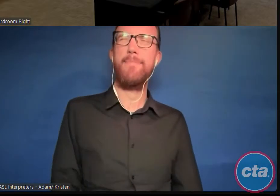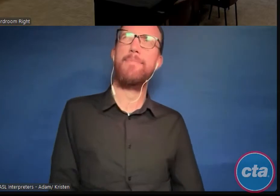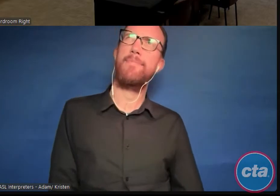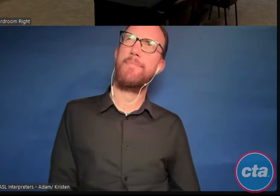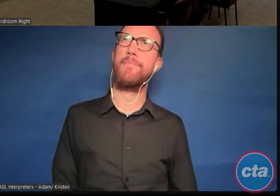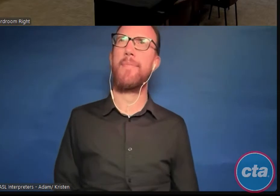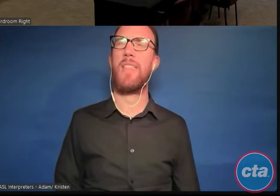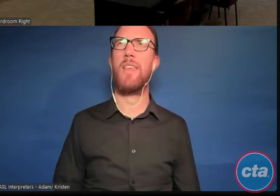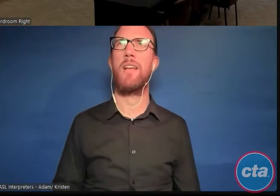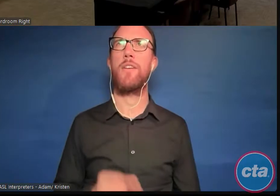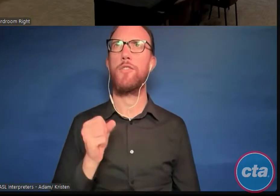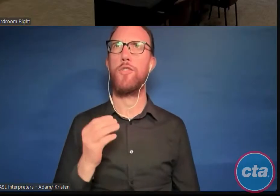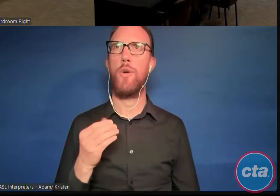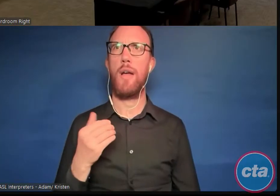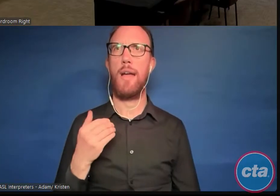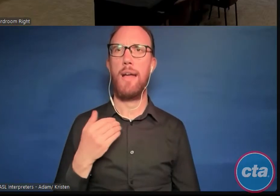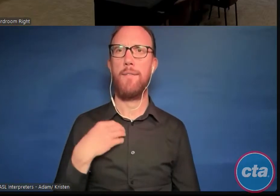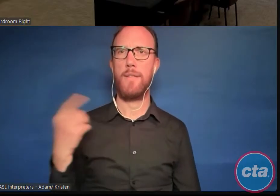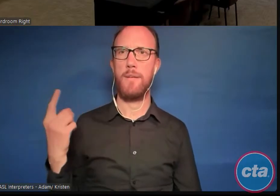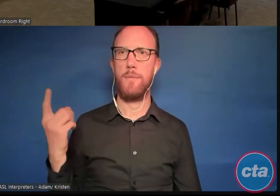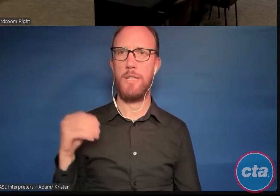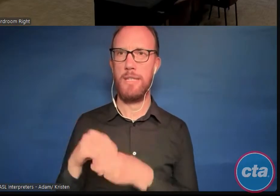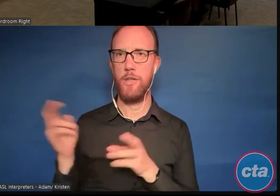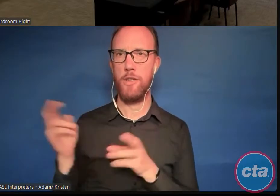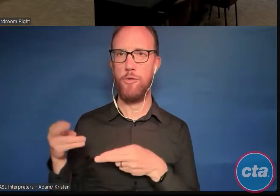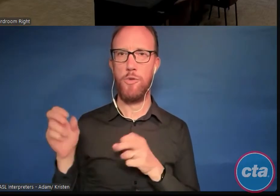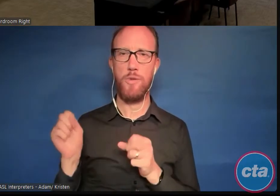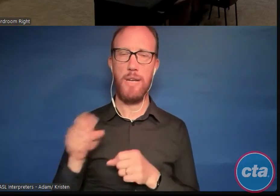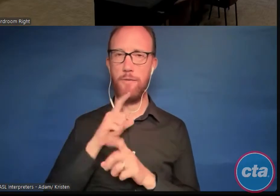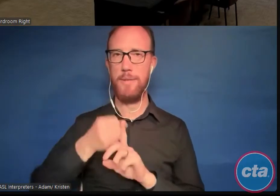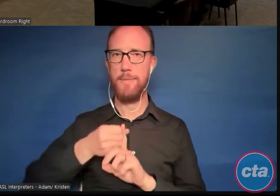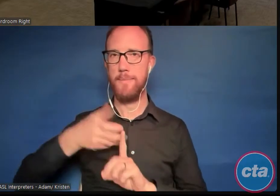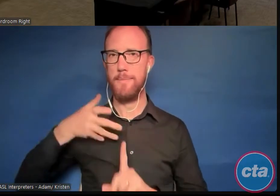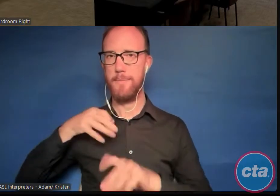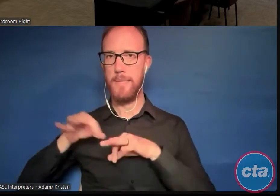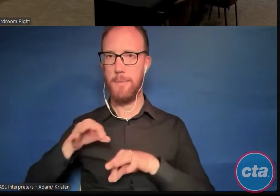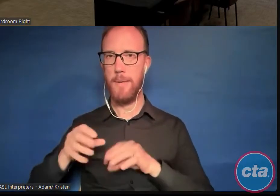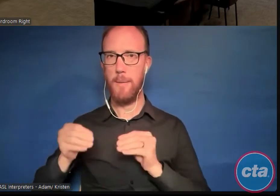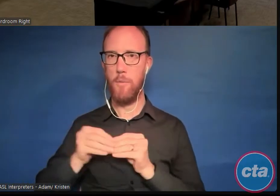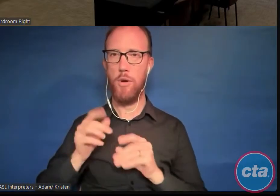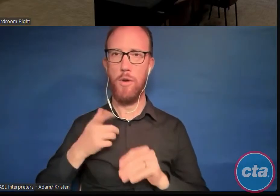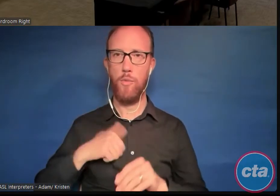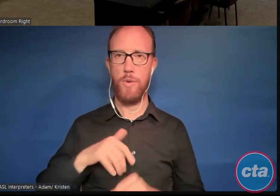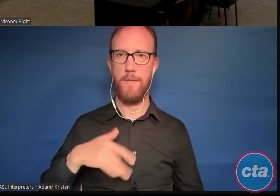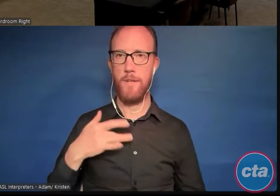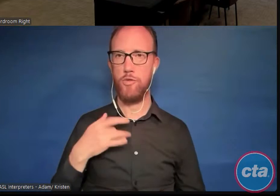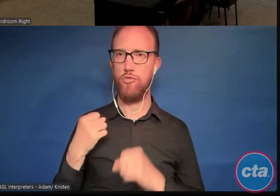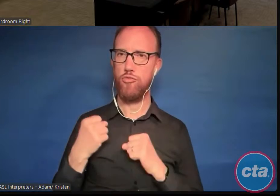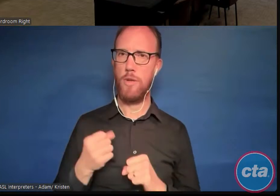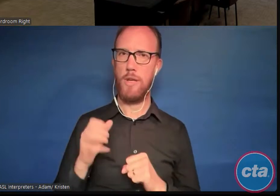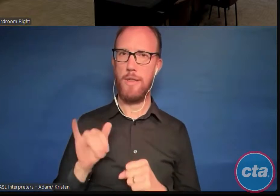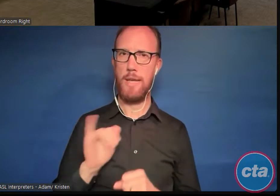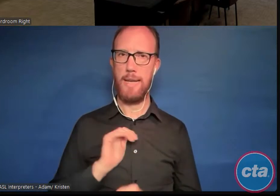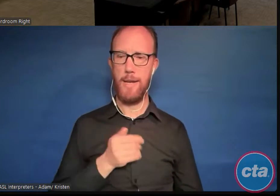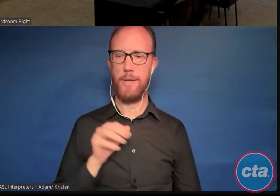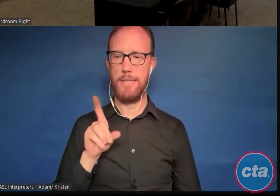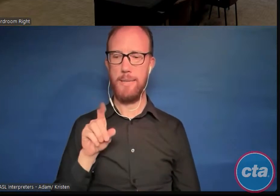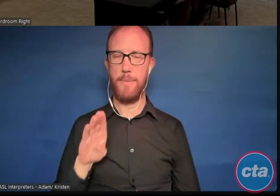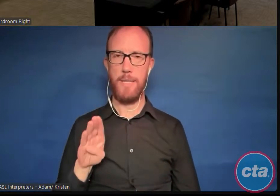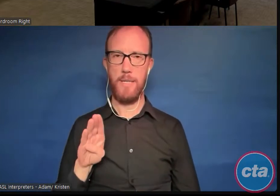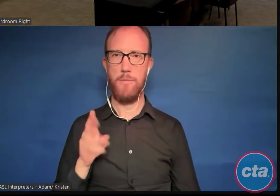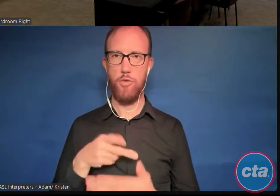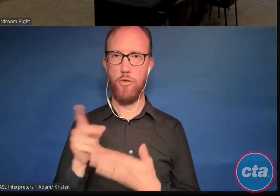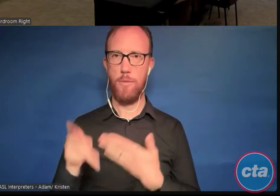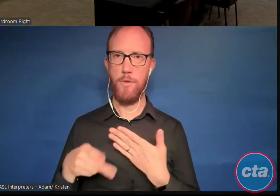so I have counsel in the room who can certainly opine broader on this. We feel pretty strongly that our DBE program is our DBE